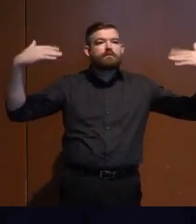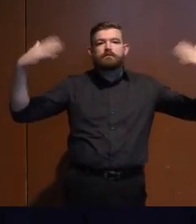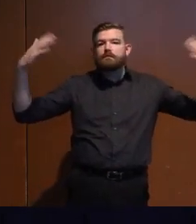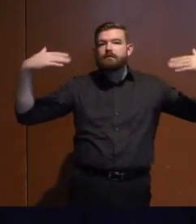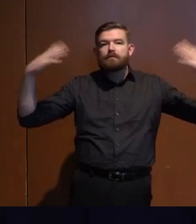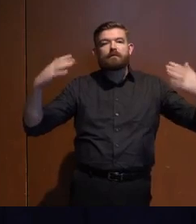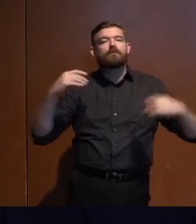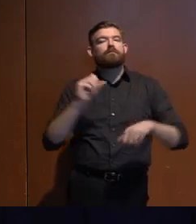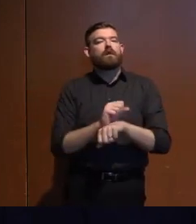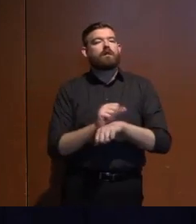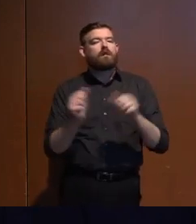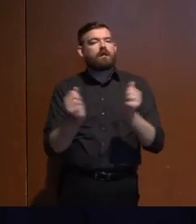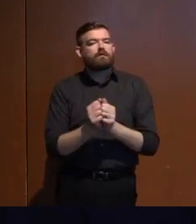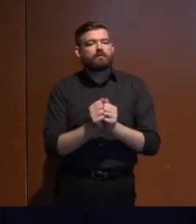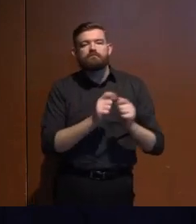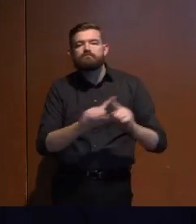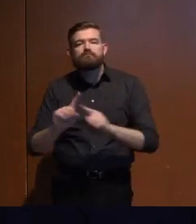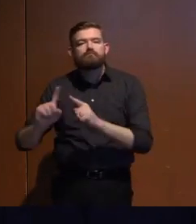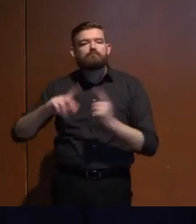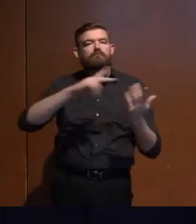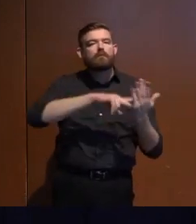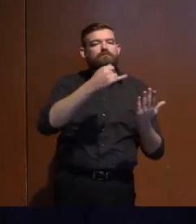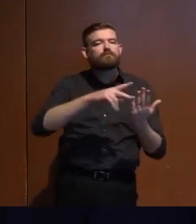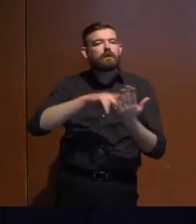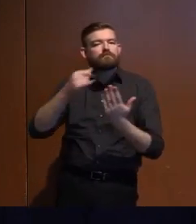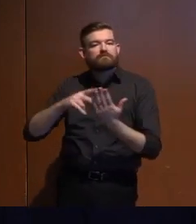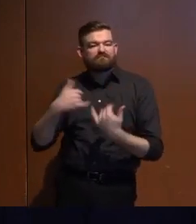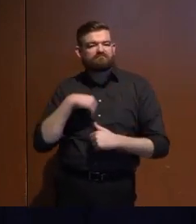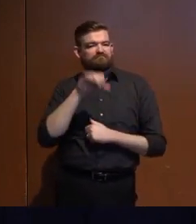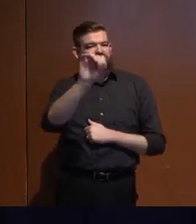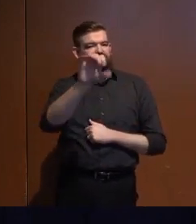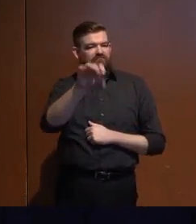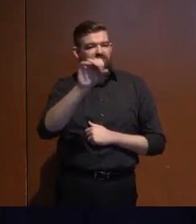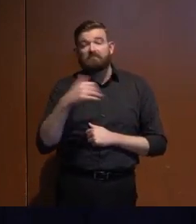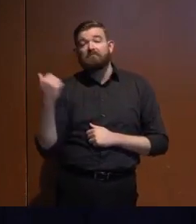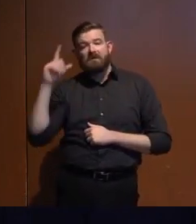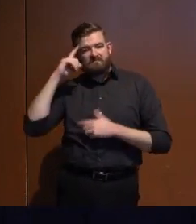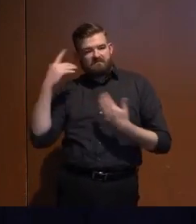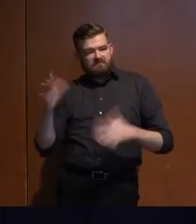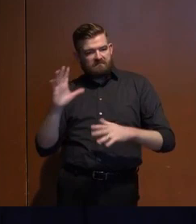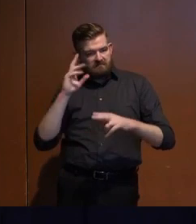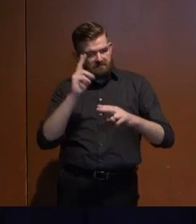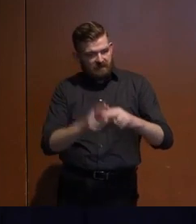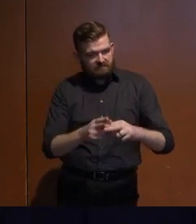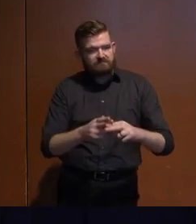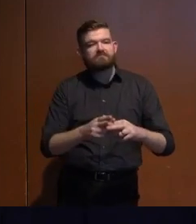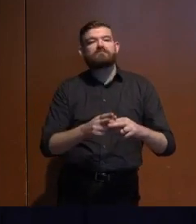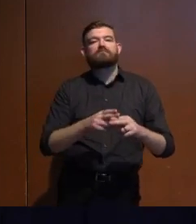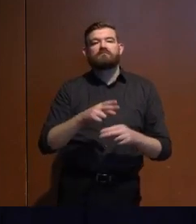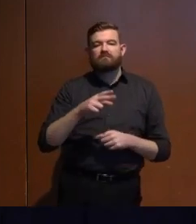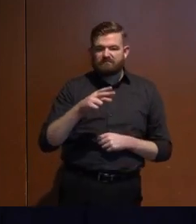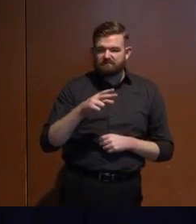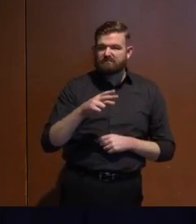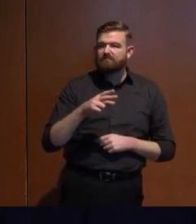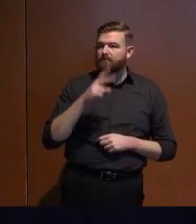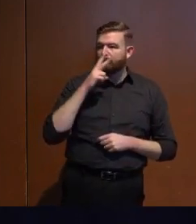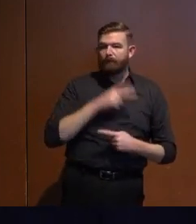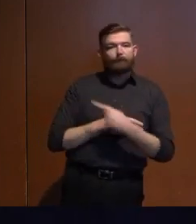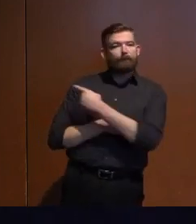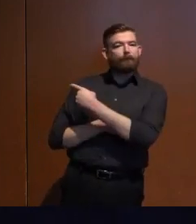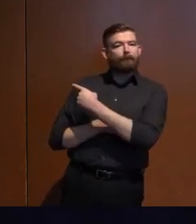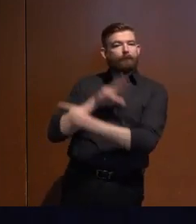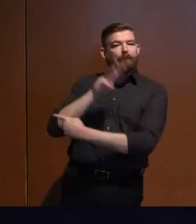attention and hope that they are of use. So the governor has already mentioned many times, and you can see the URL up on the screen, the COVID-19